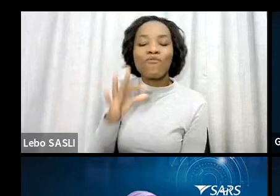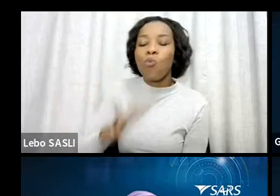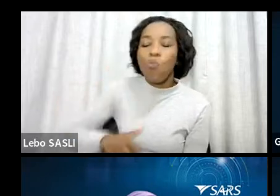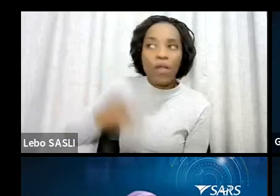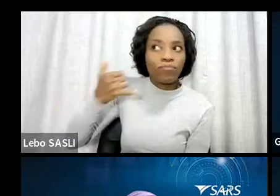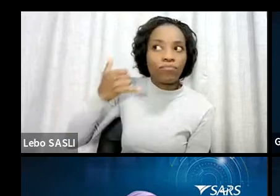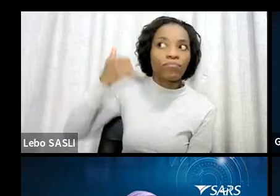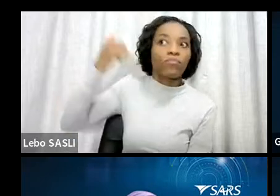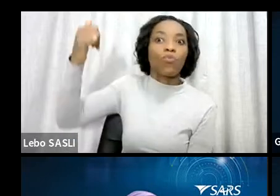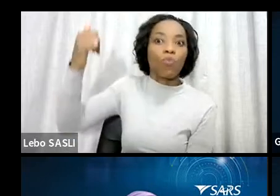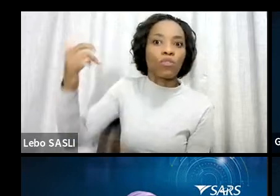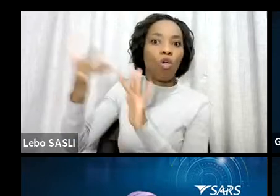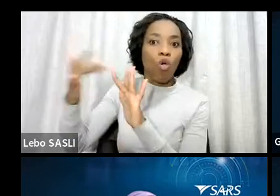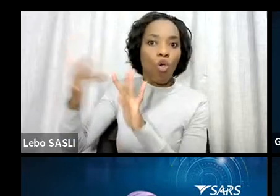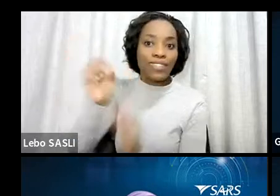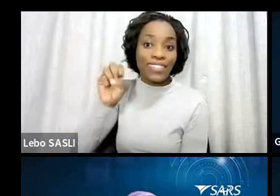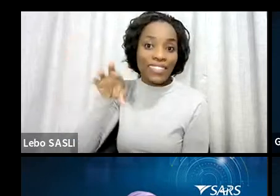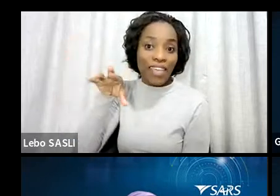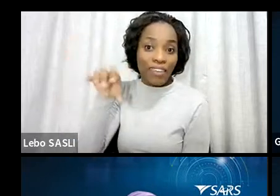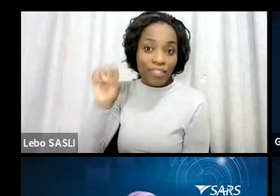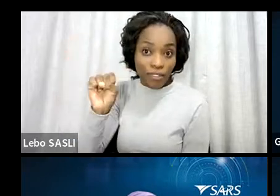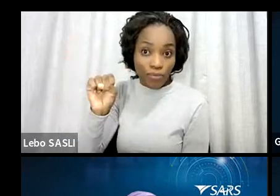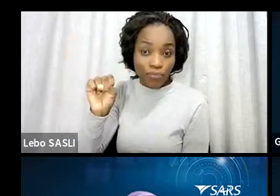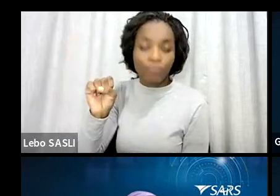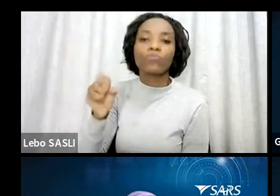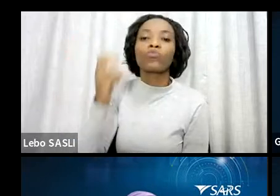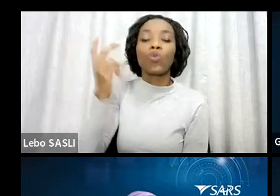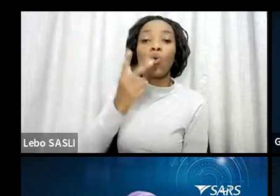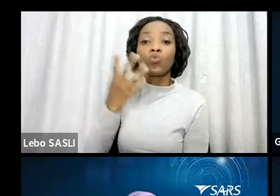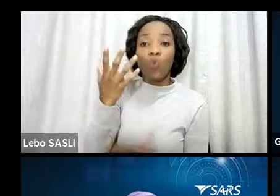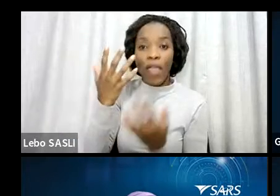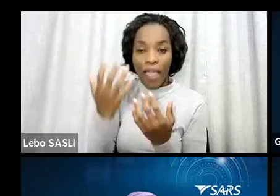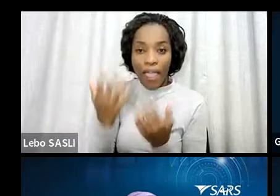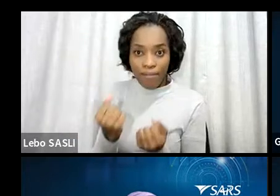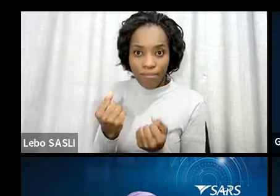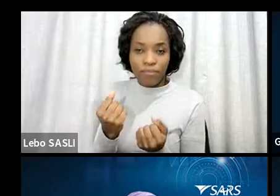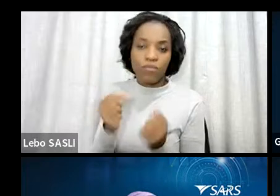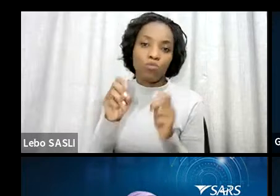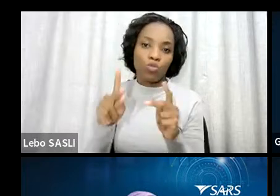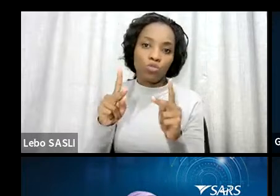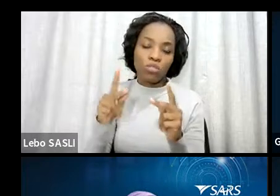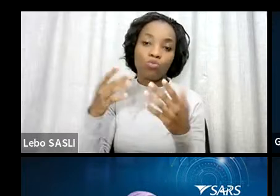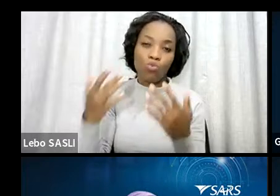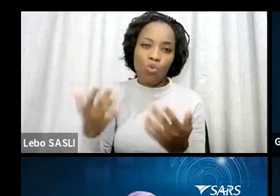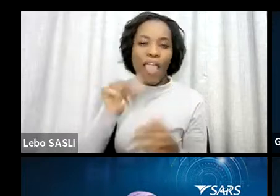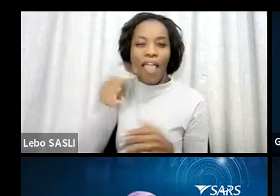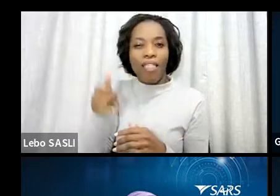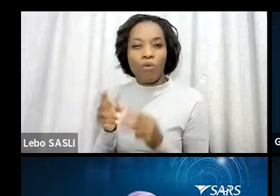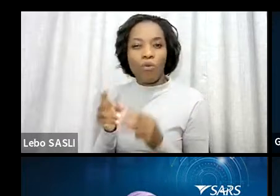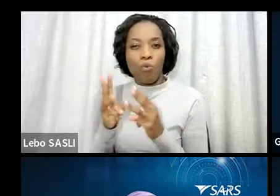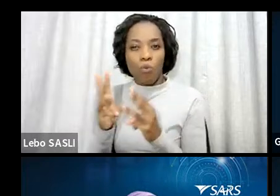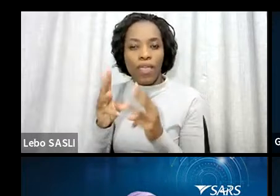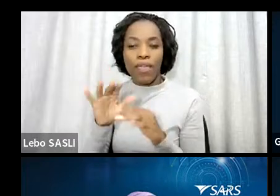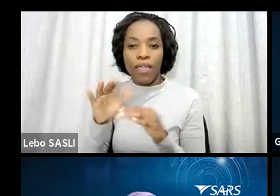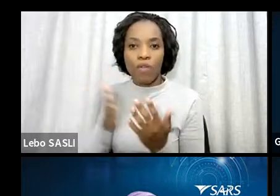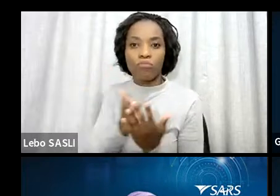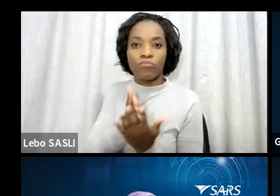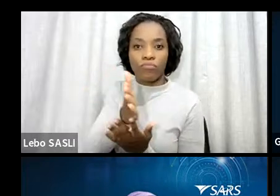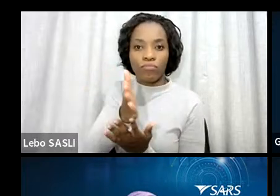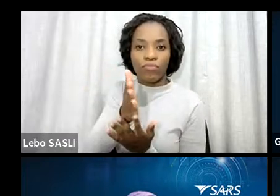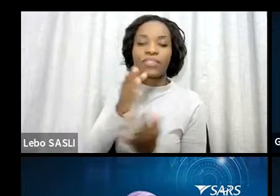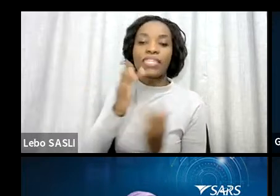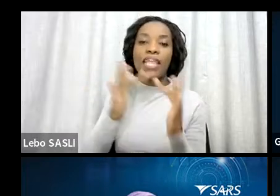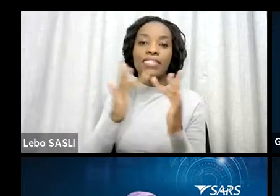to us telephonically. We do also have an opportunity or a mechanism via our SARS